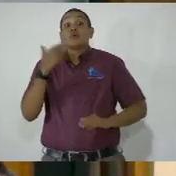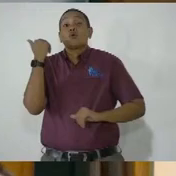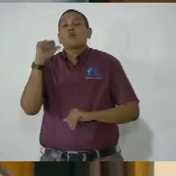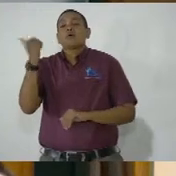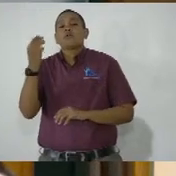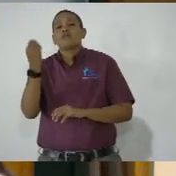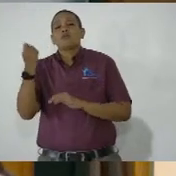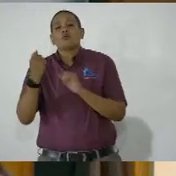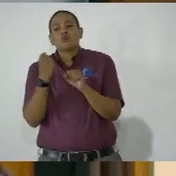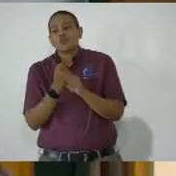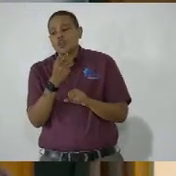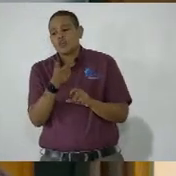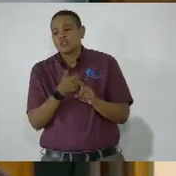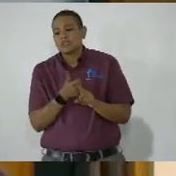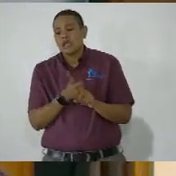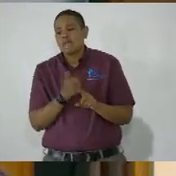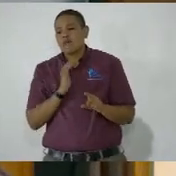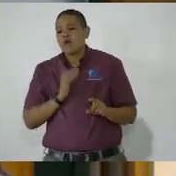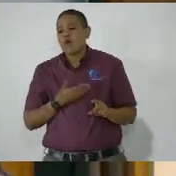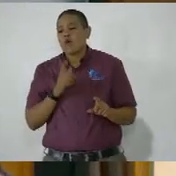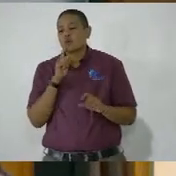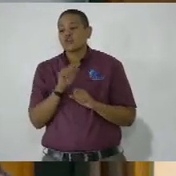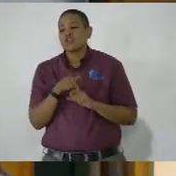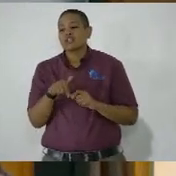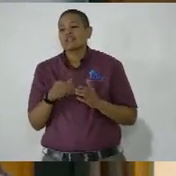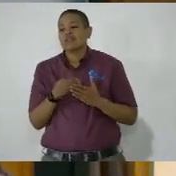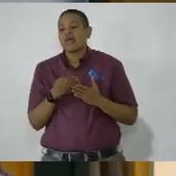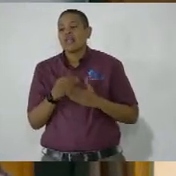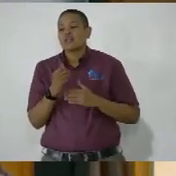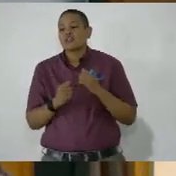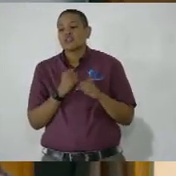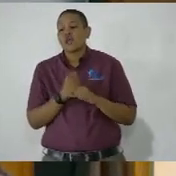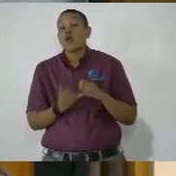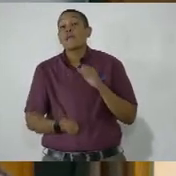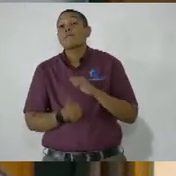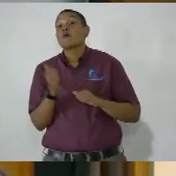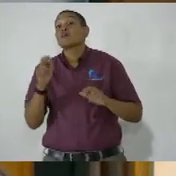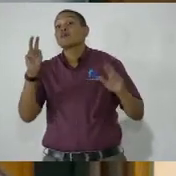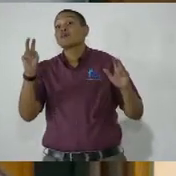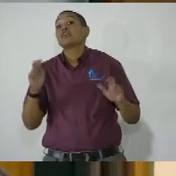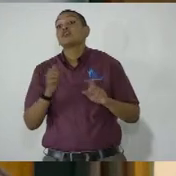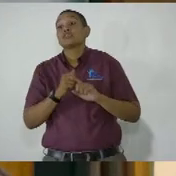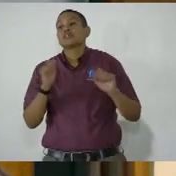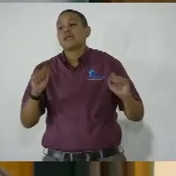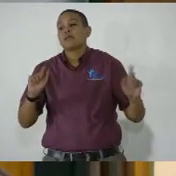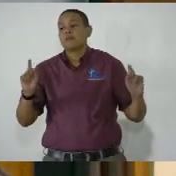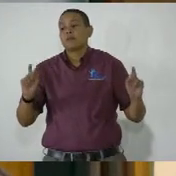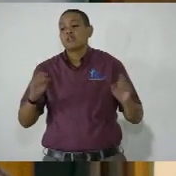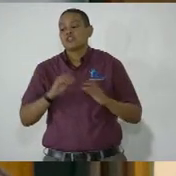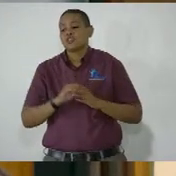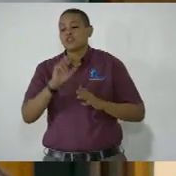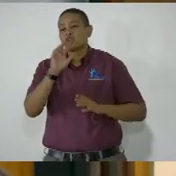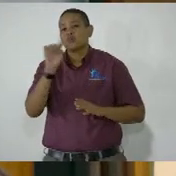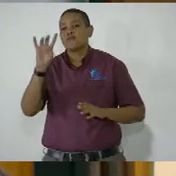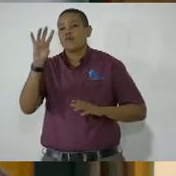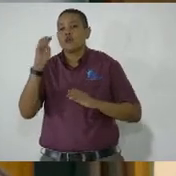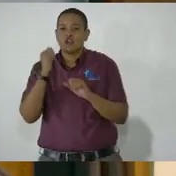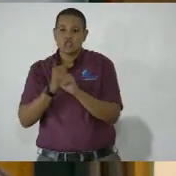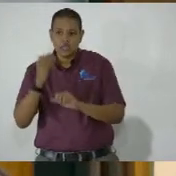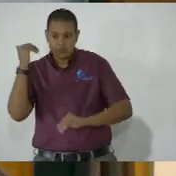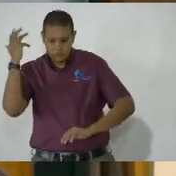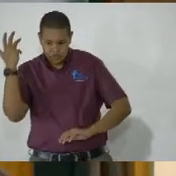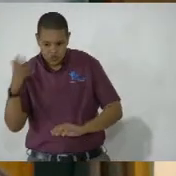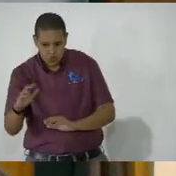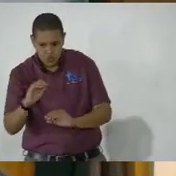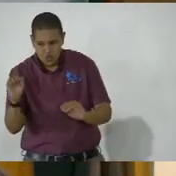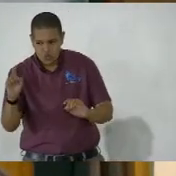years that, or certainly in this fiscal year, most of the matters can be dealt with within 3 to 4 years, and none should